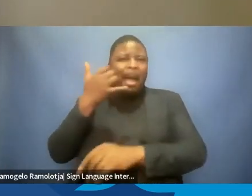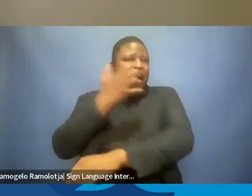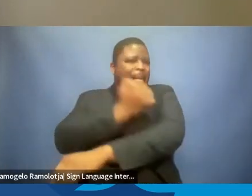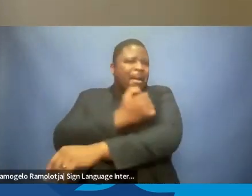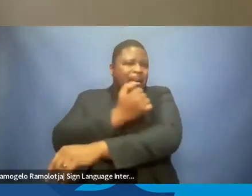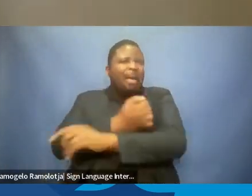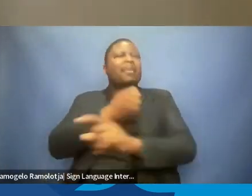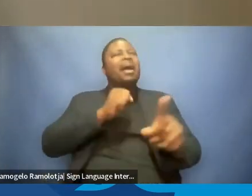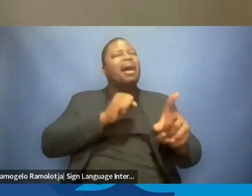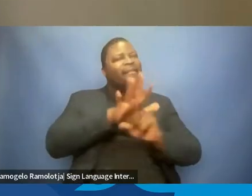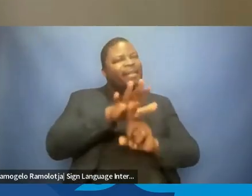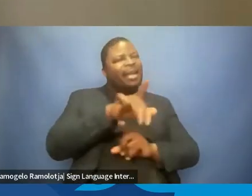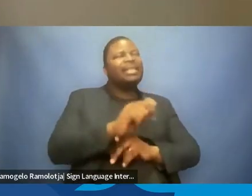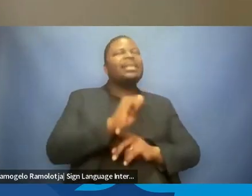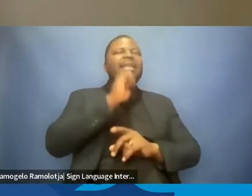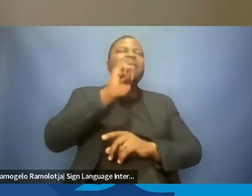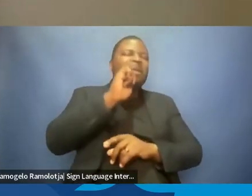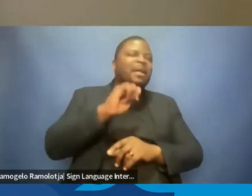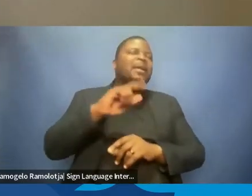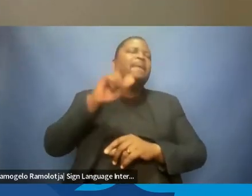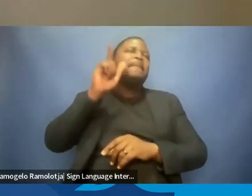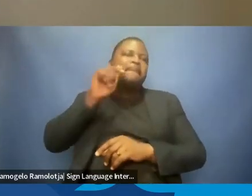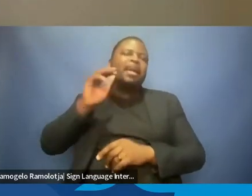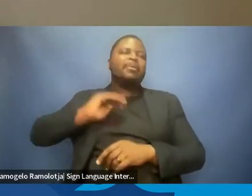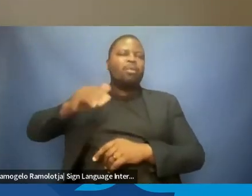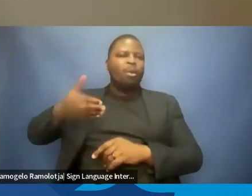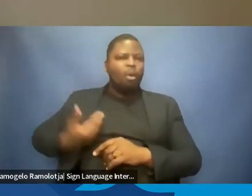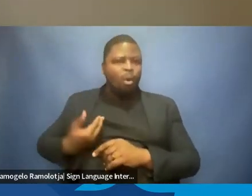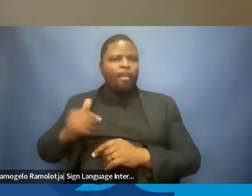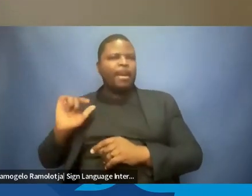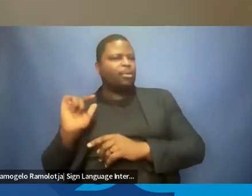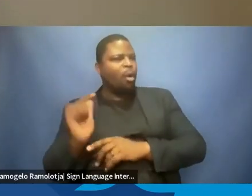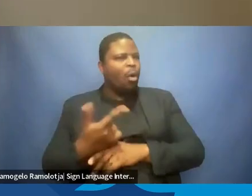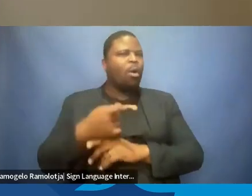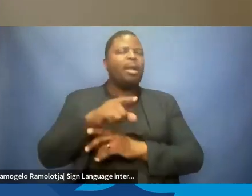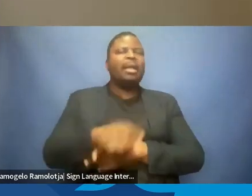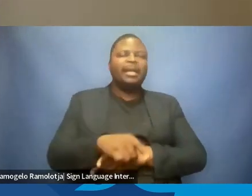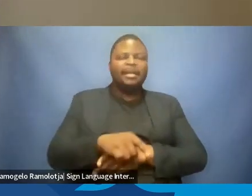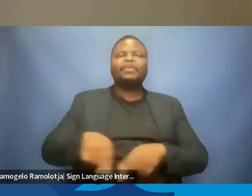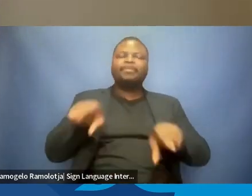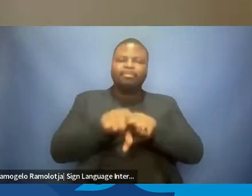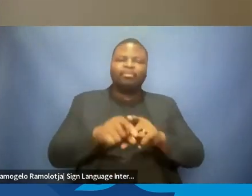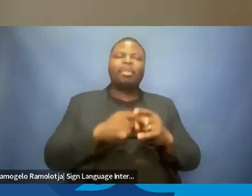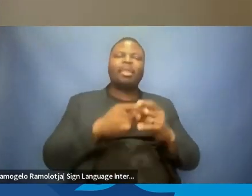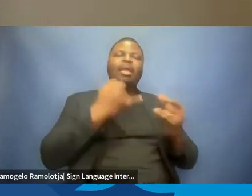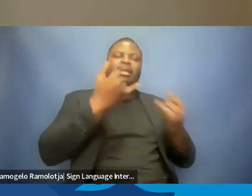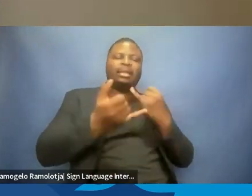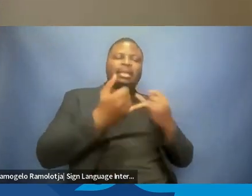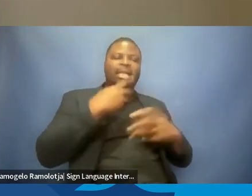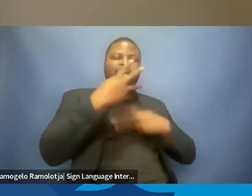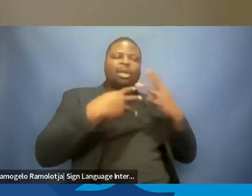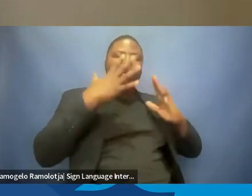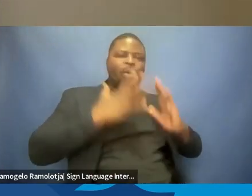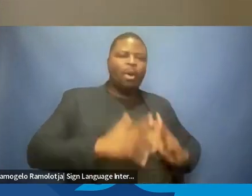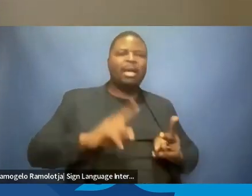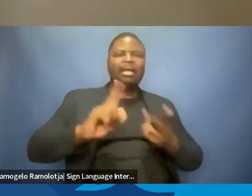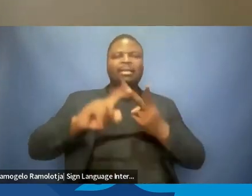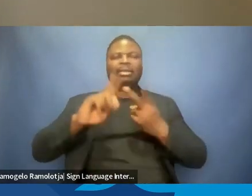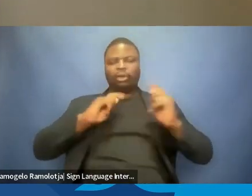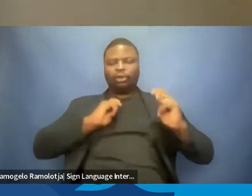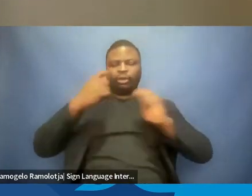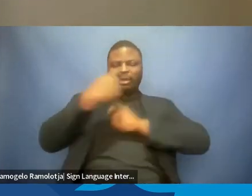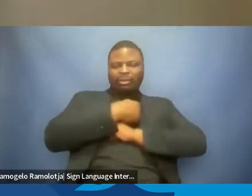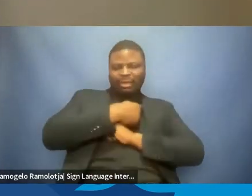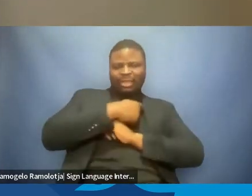and ages, including intersectionality among sex workers, transgenders,